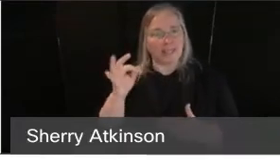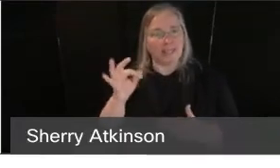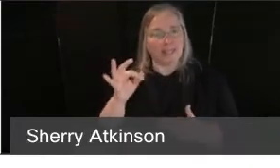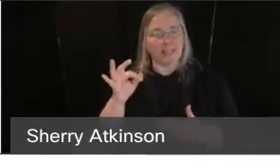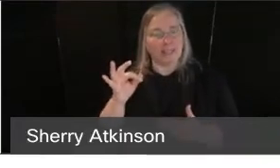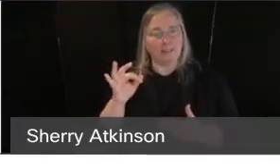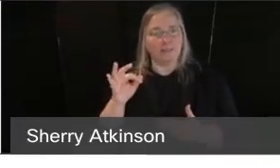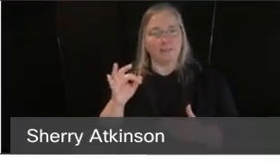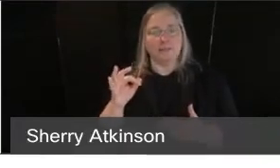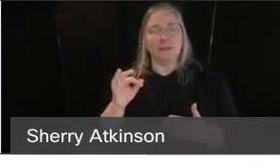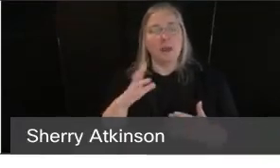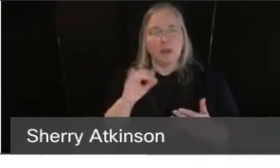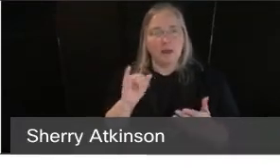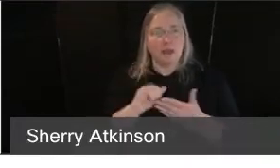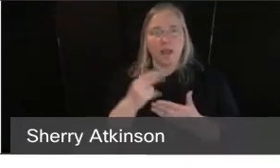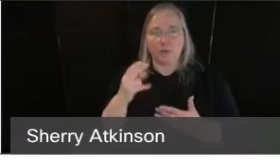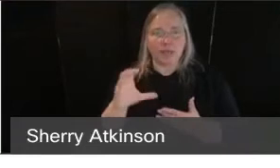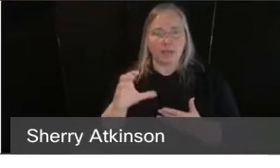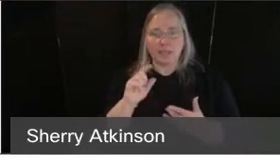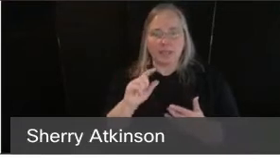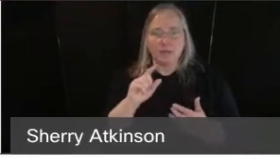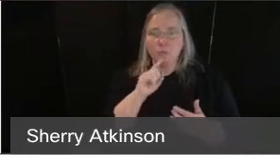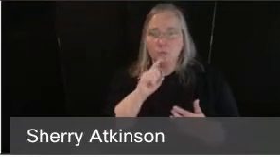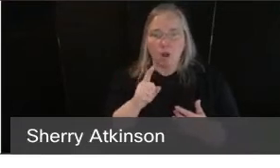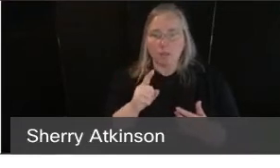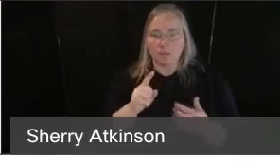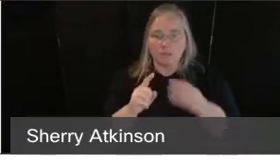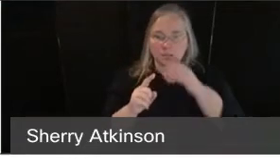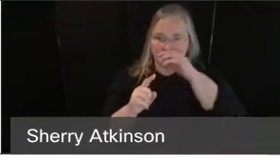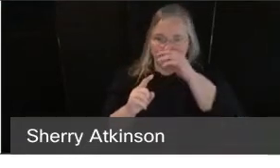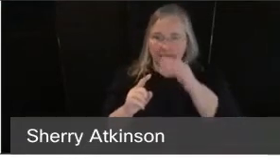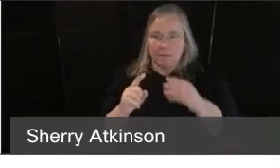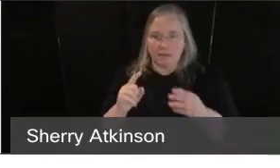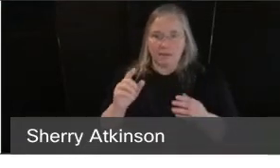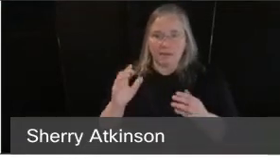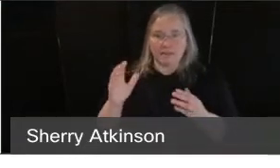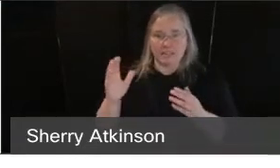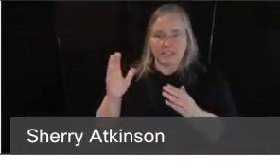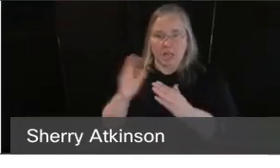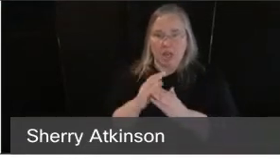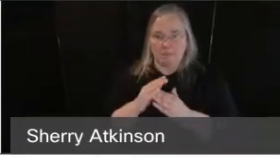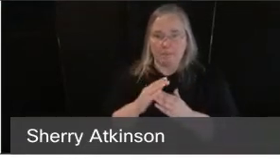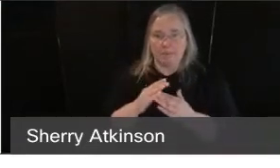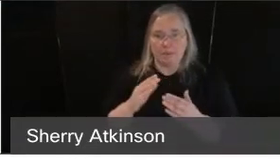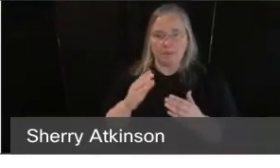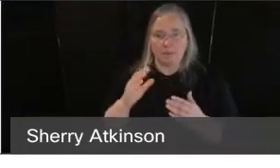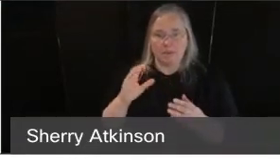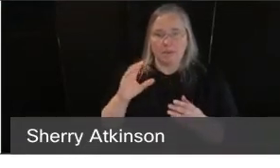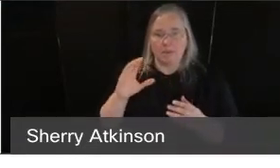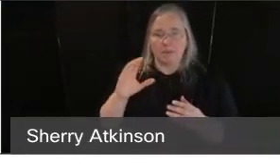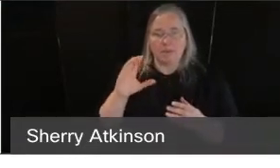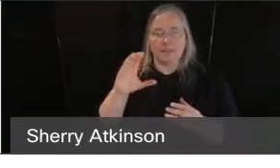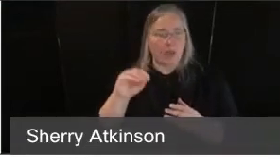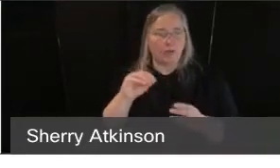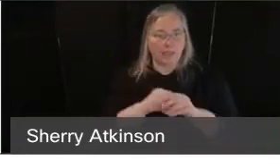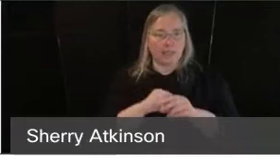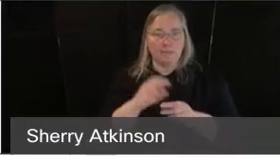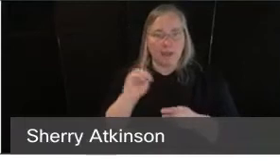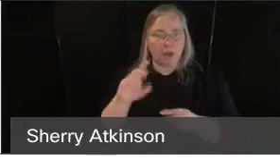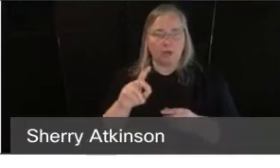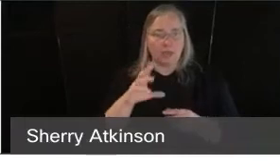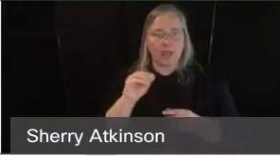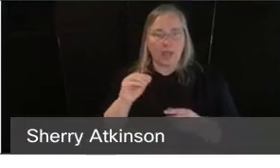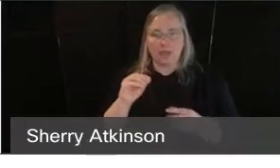Maryland and added the second most jobs, again, despite the fact that we're about sixth in terms of total employment.